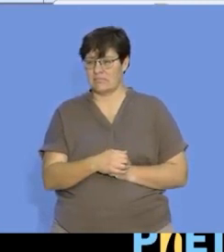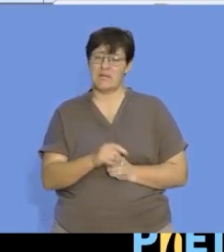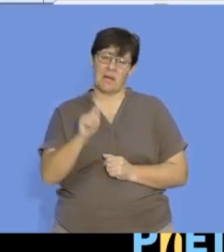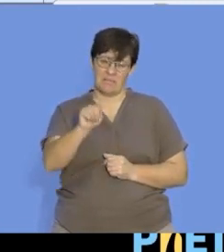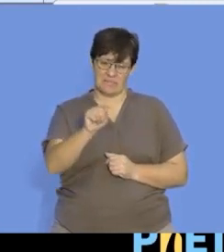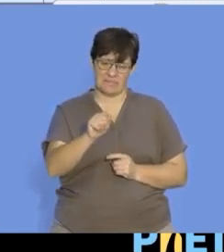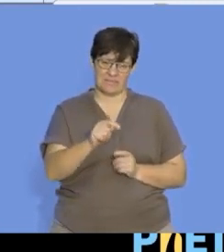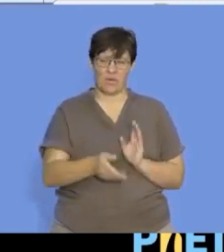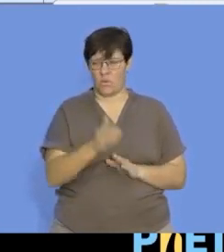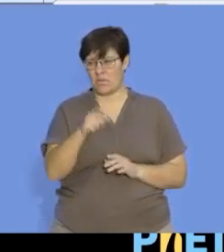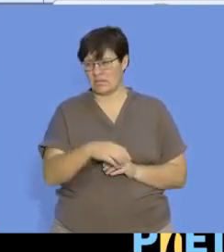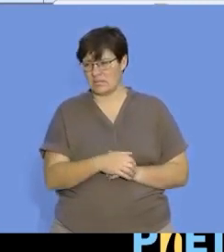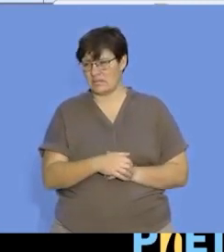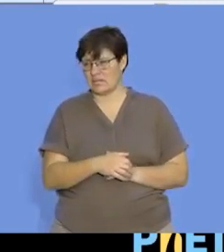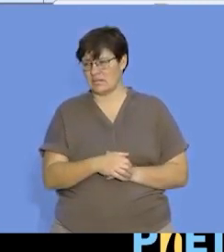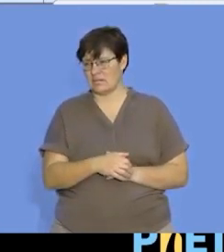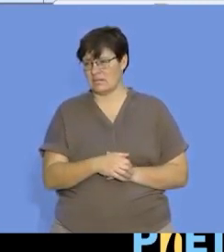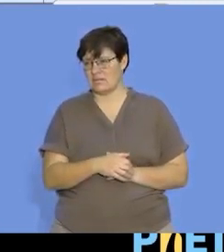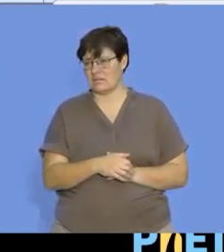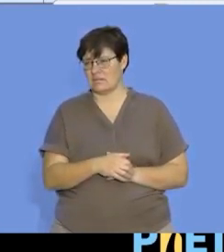way. There we go.